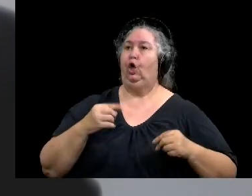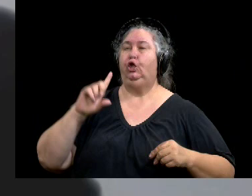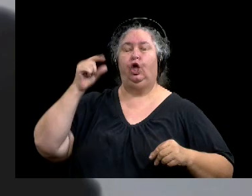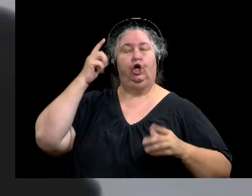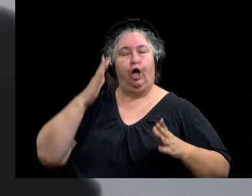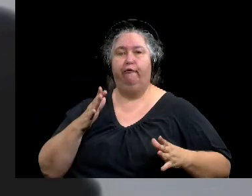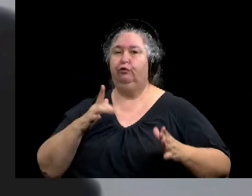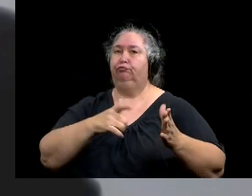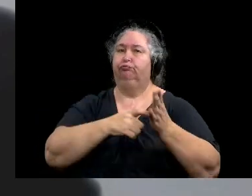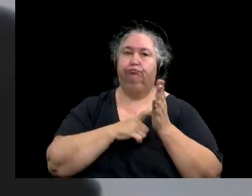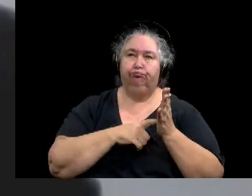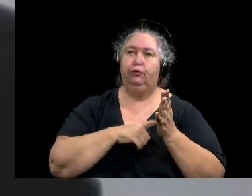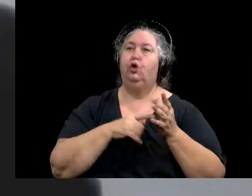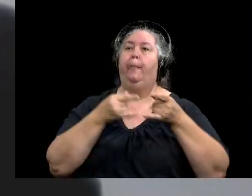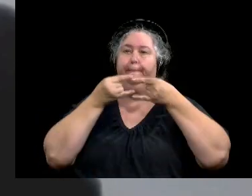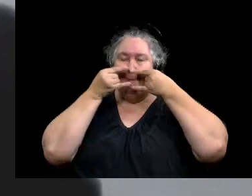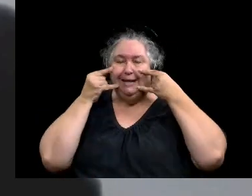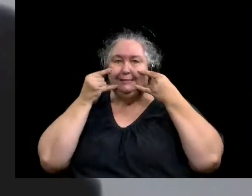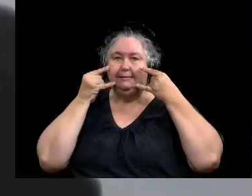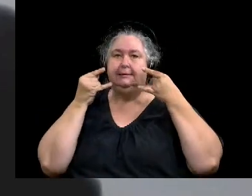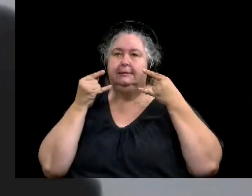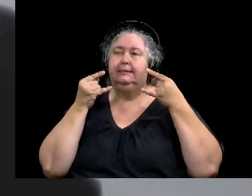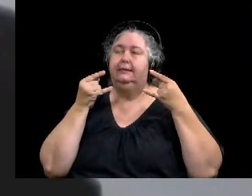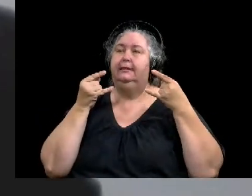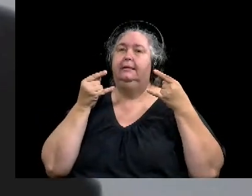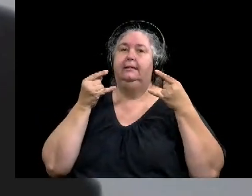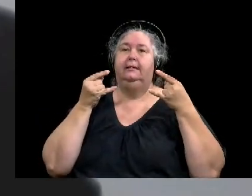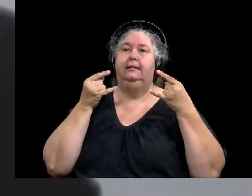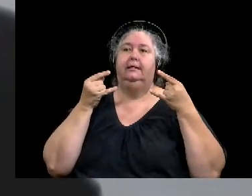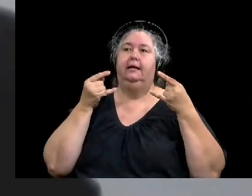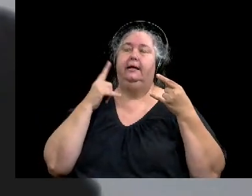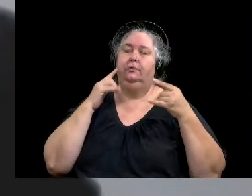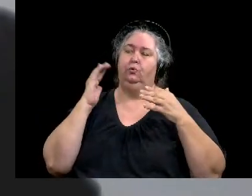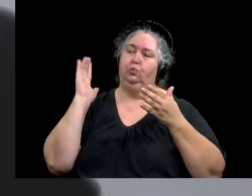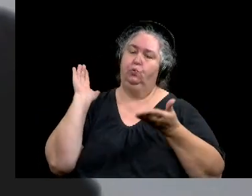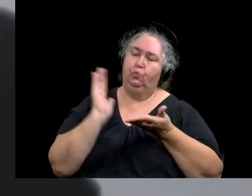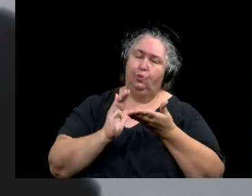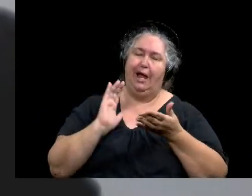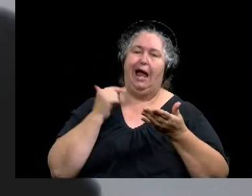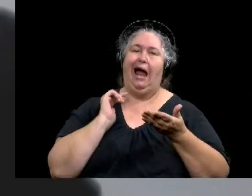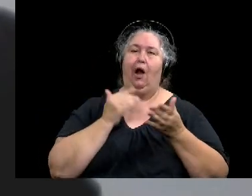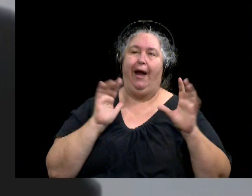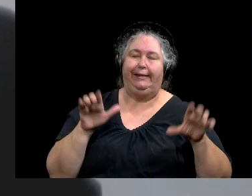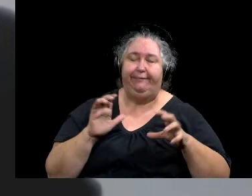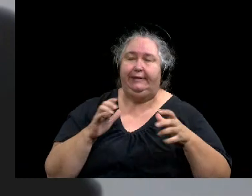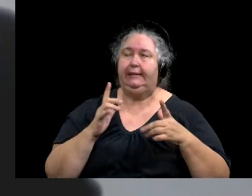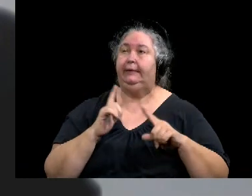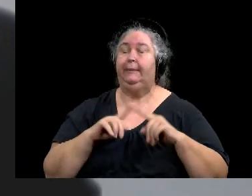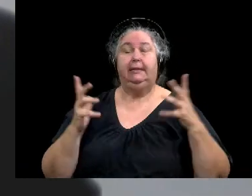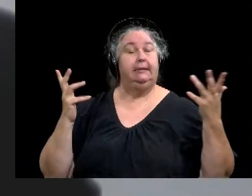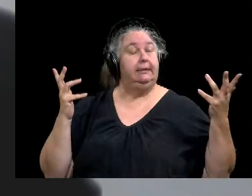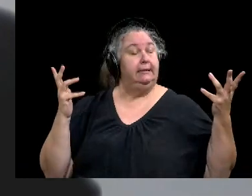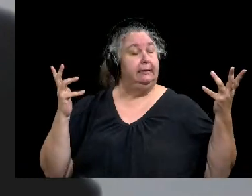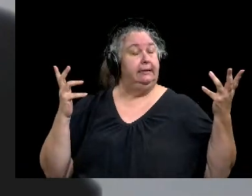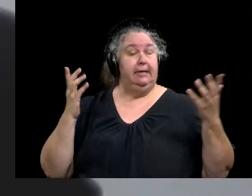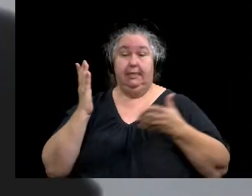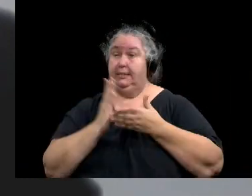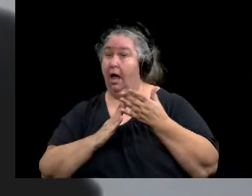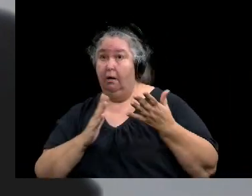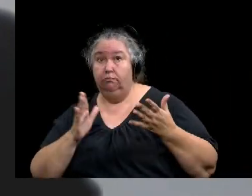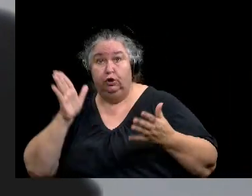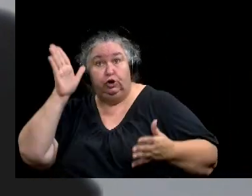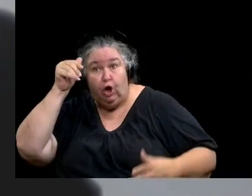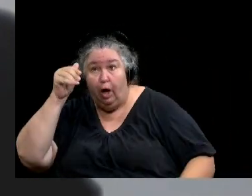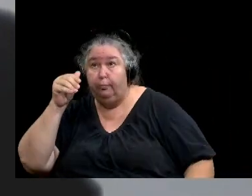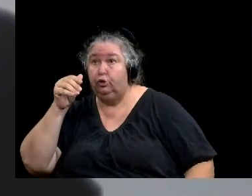mandate that we're to wear masks and to restrict some of our activities. but it's still just not, we're still not there as a